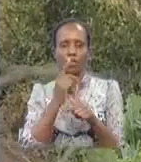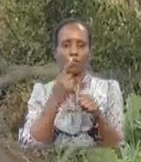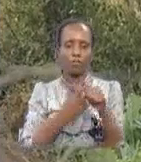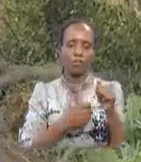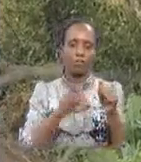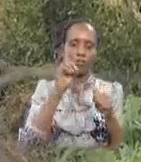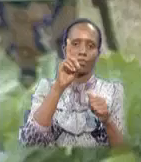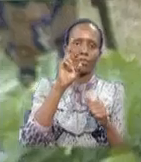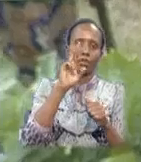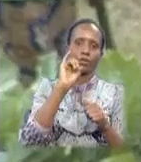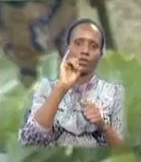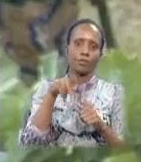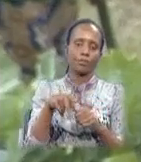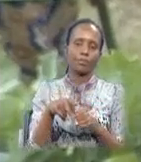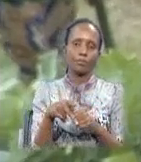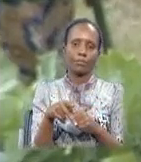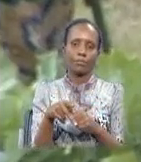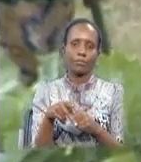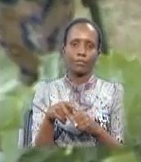drip.